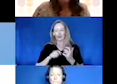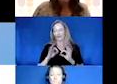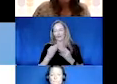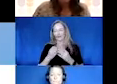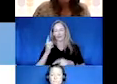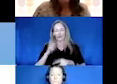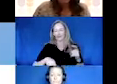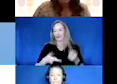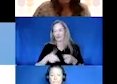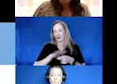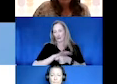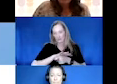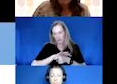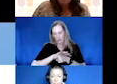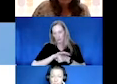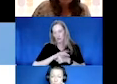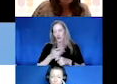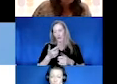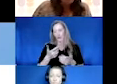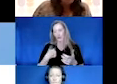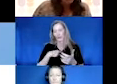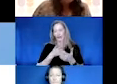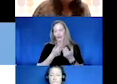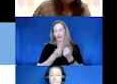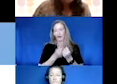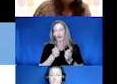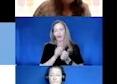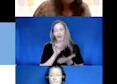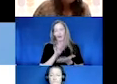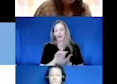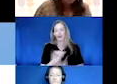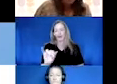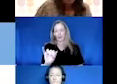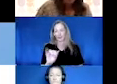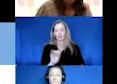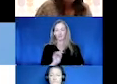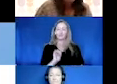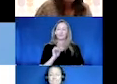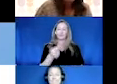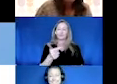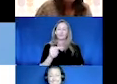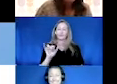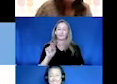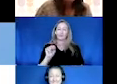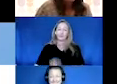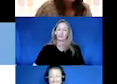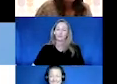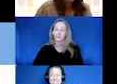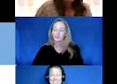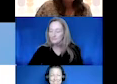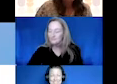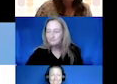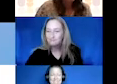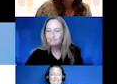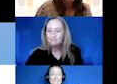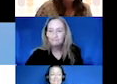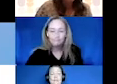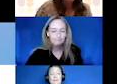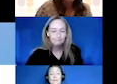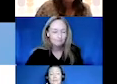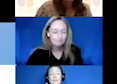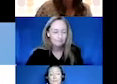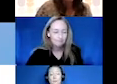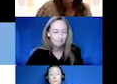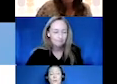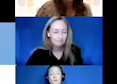did assist with that. And then our goal is ability to provide care for